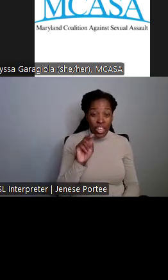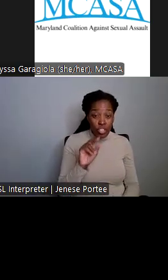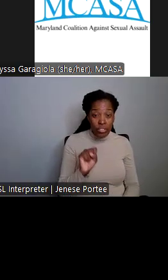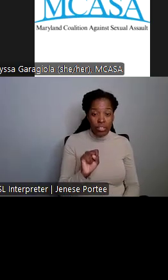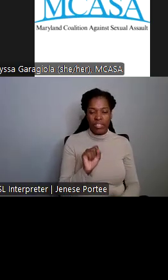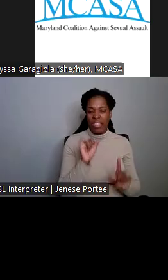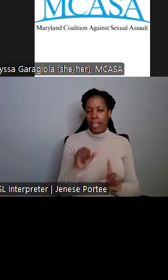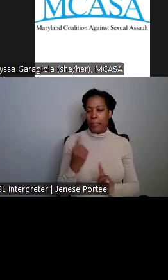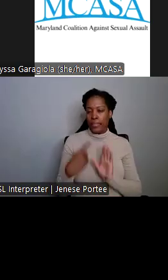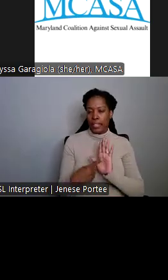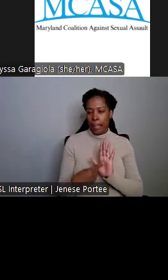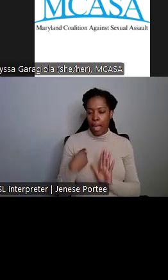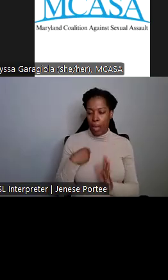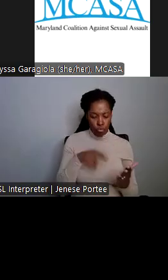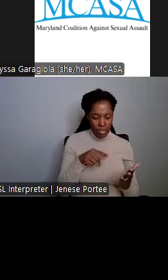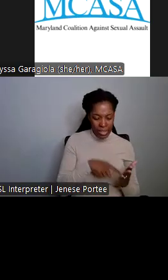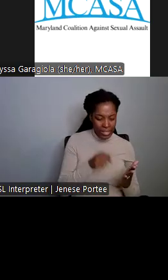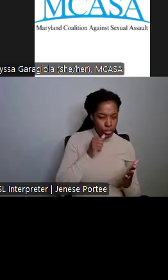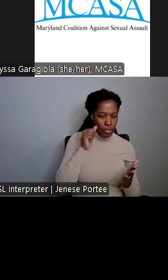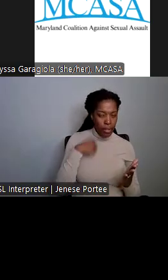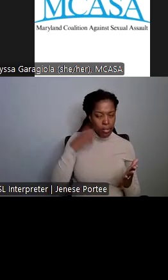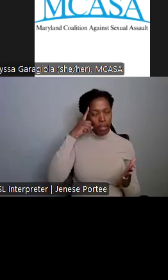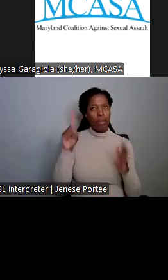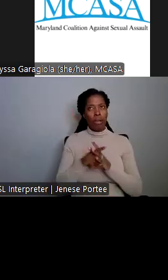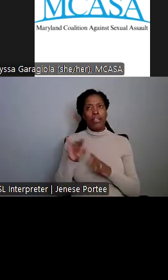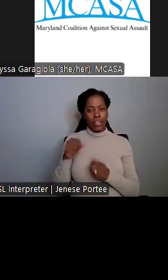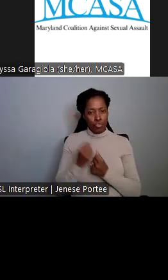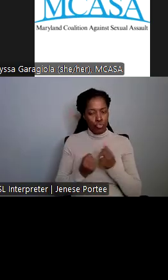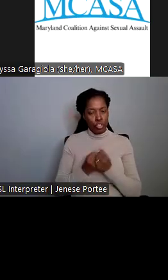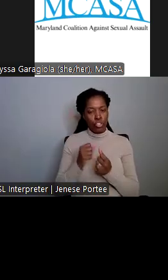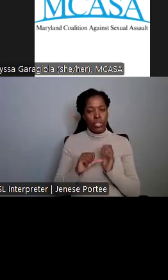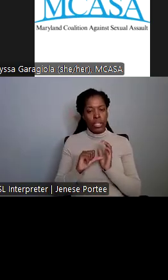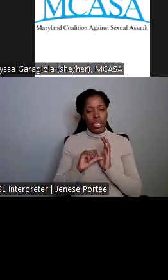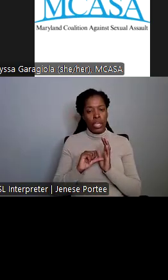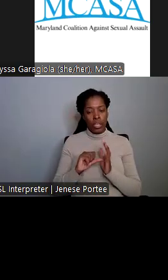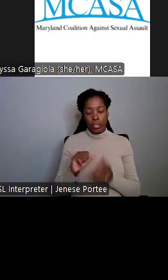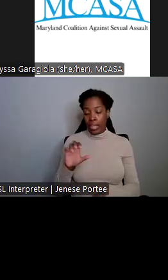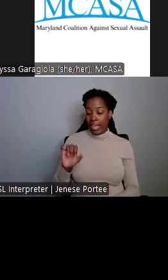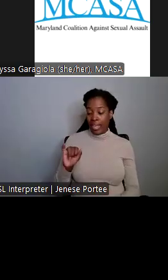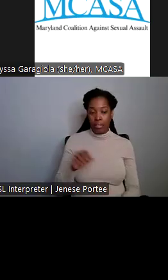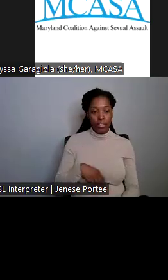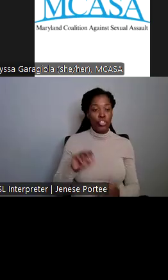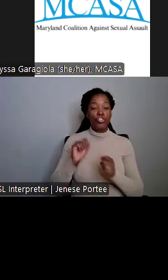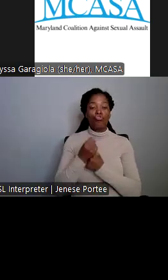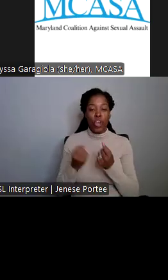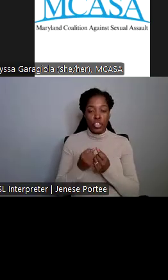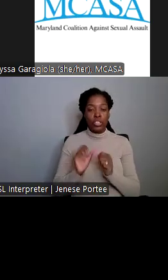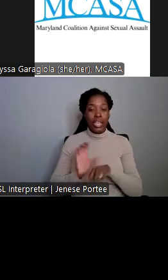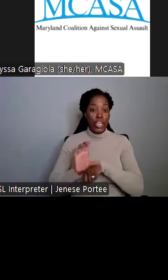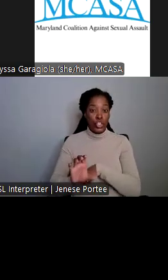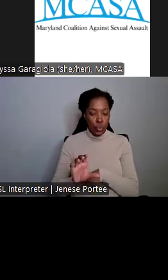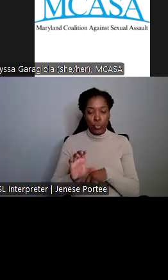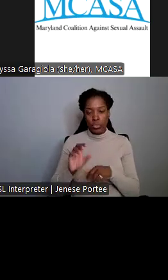of when I was reading that yesterday of structurally induced trauma. These traumas are important to keep in mind because when an